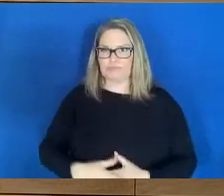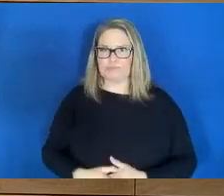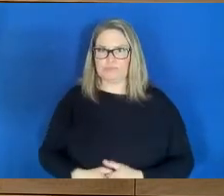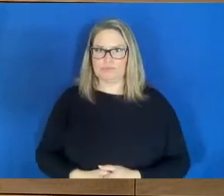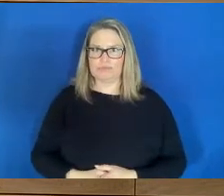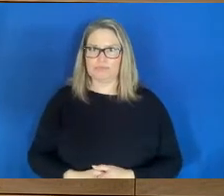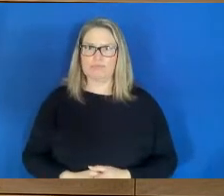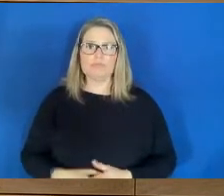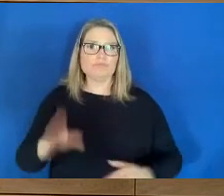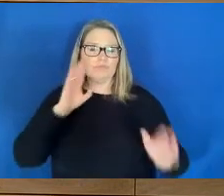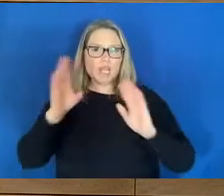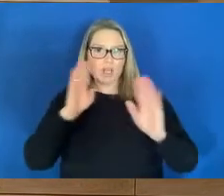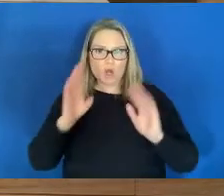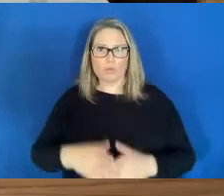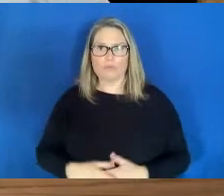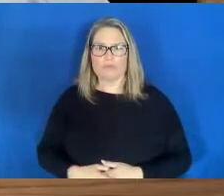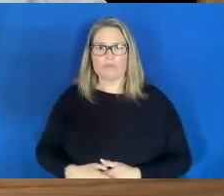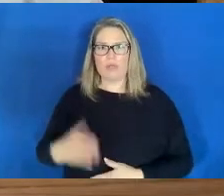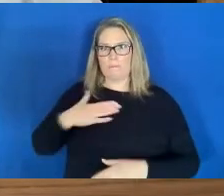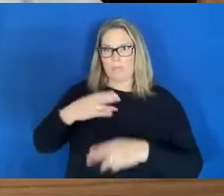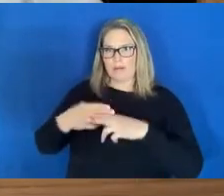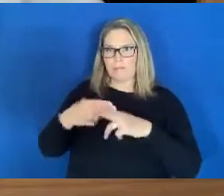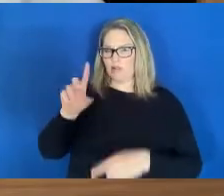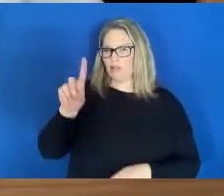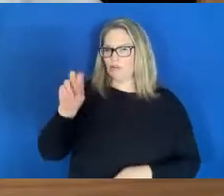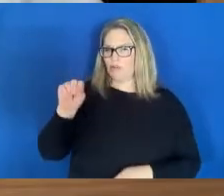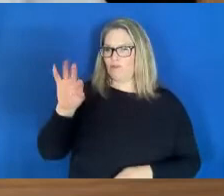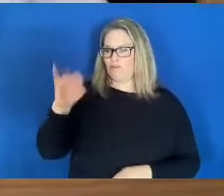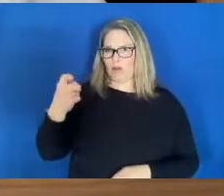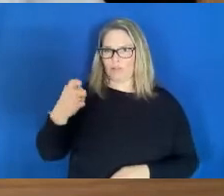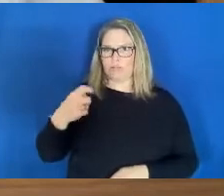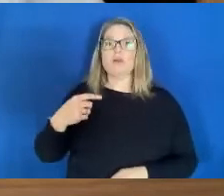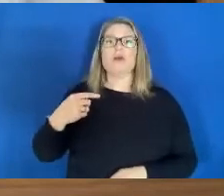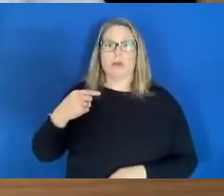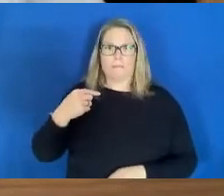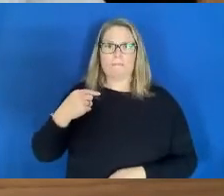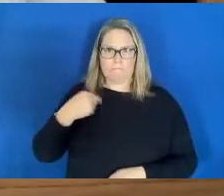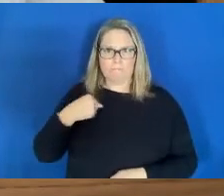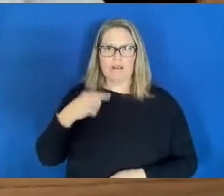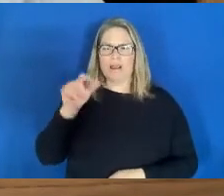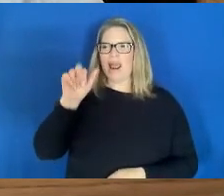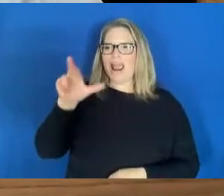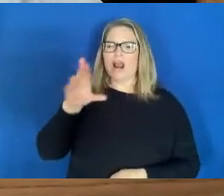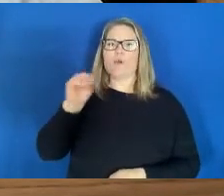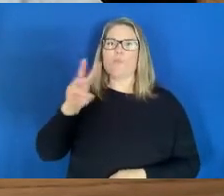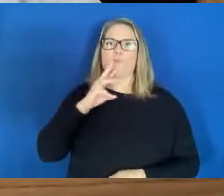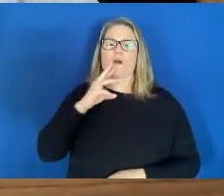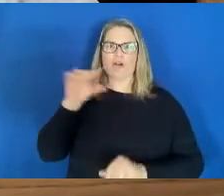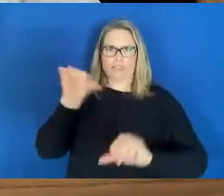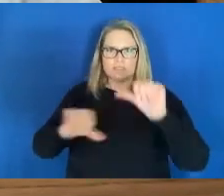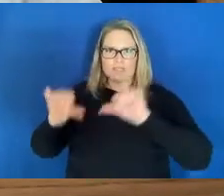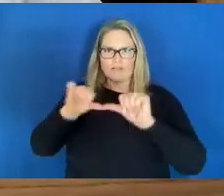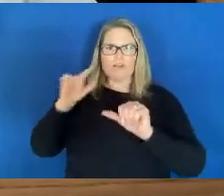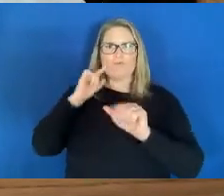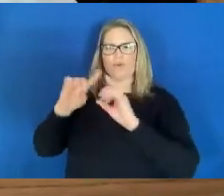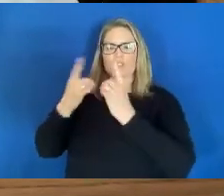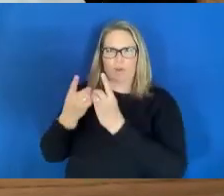Hello, everyone. My name is Don Fox, and I'm Director of Air and Water Sciences at Department of Environment and Local